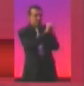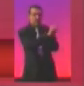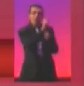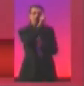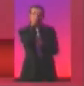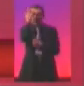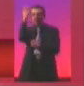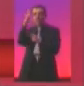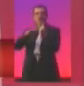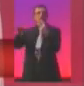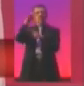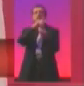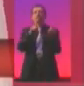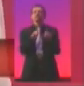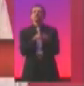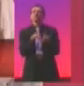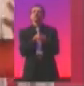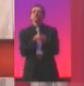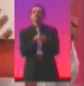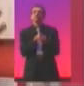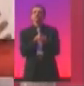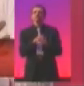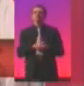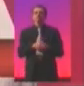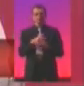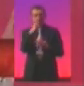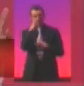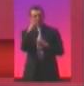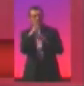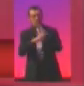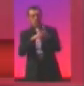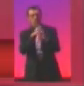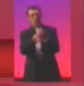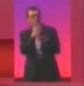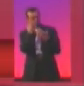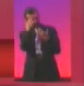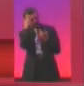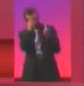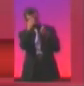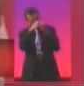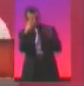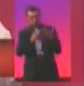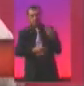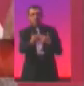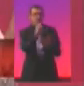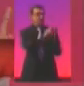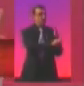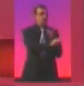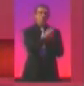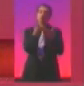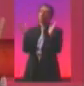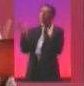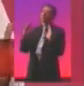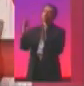state. Conference. And let's be honest, as we look to the 21st century, the relationship between the individual and public services has